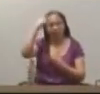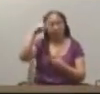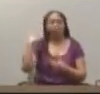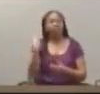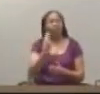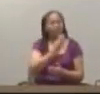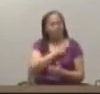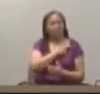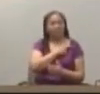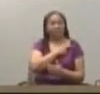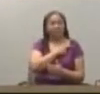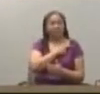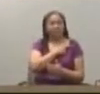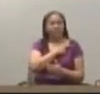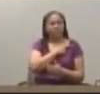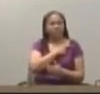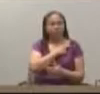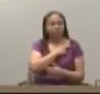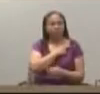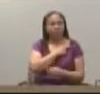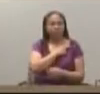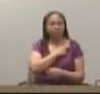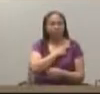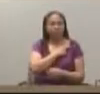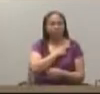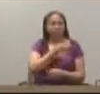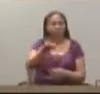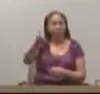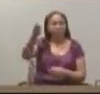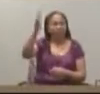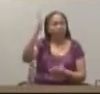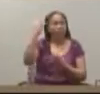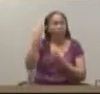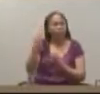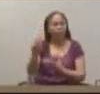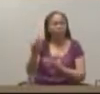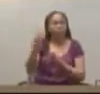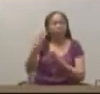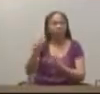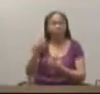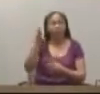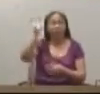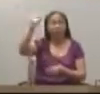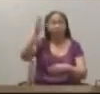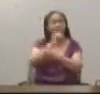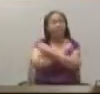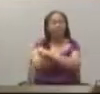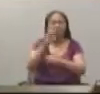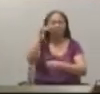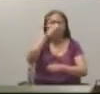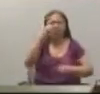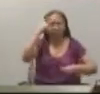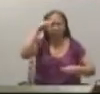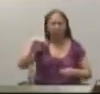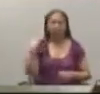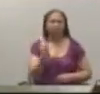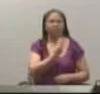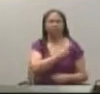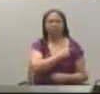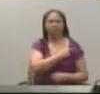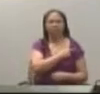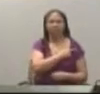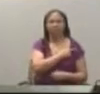with us. God waits for us. God's love searches for us. A God that